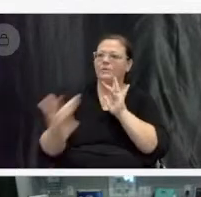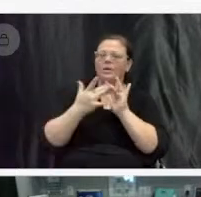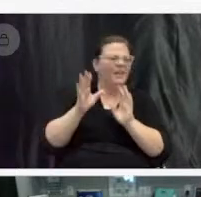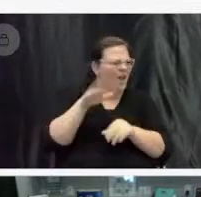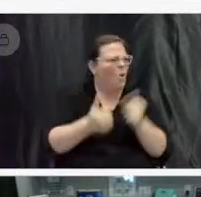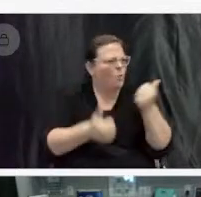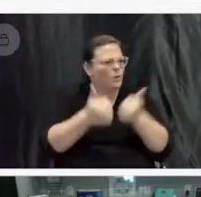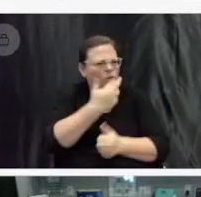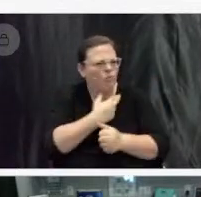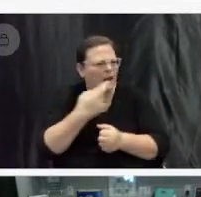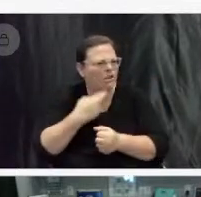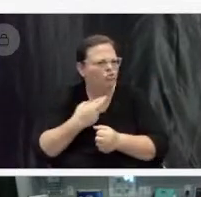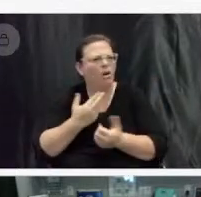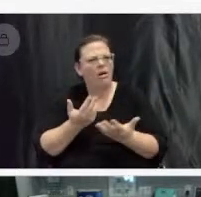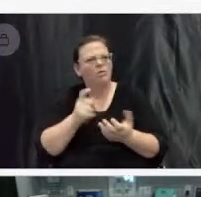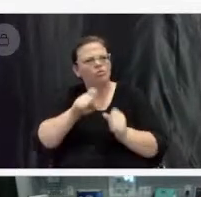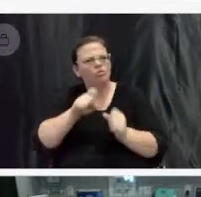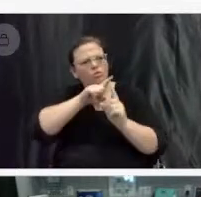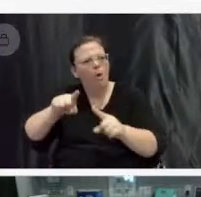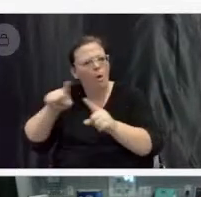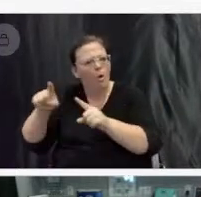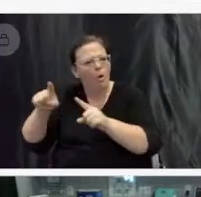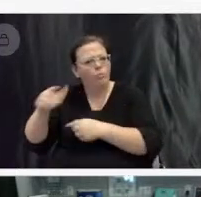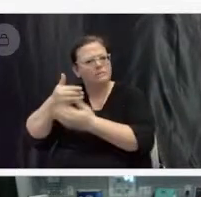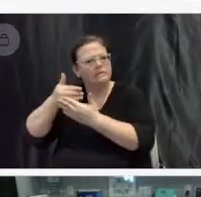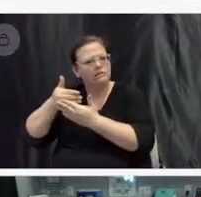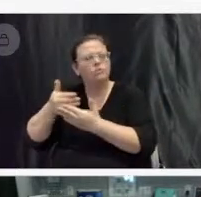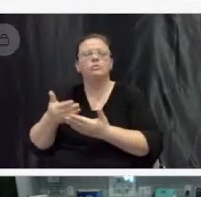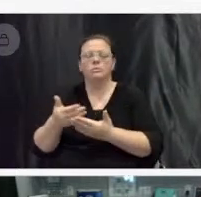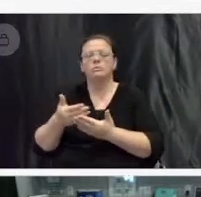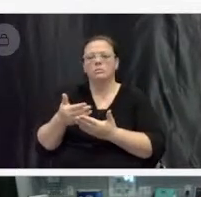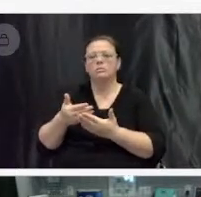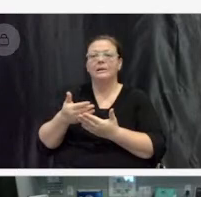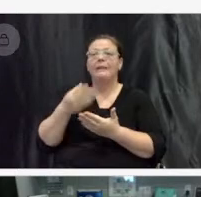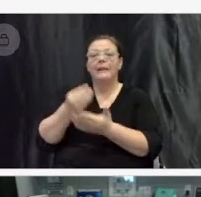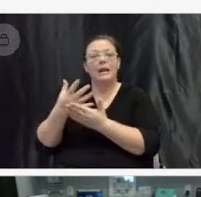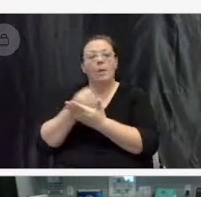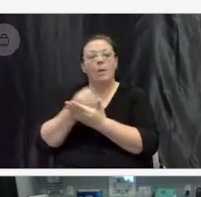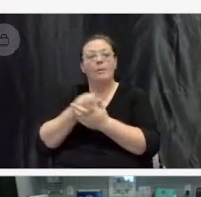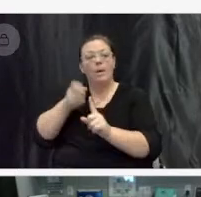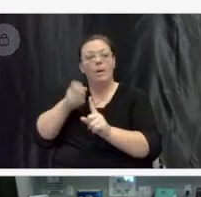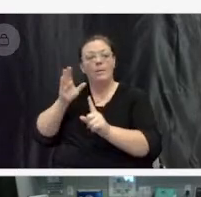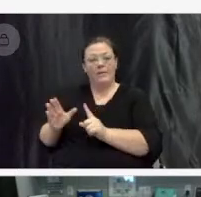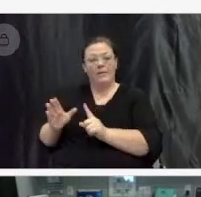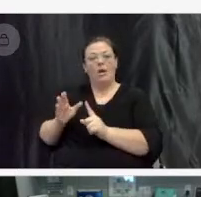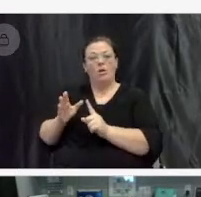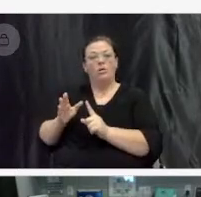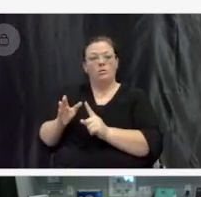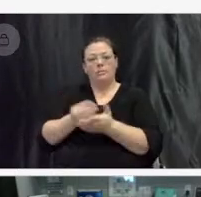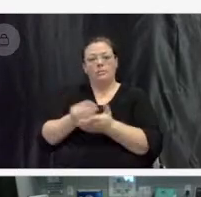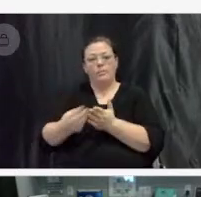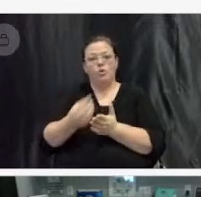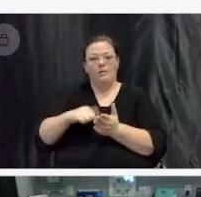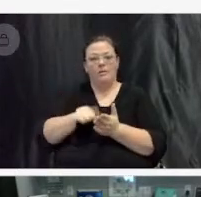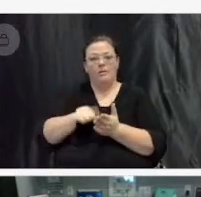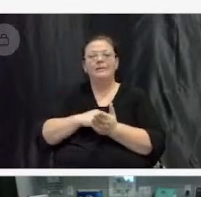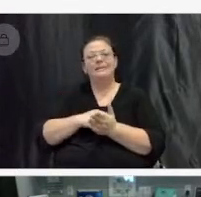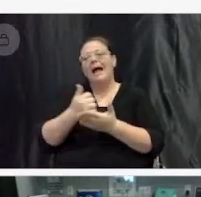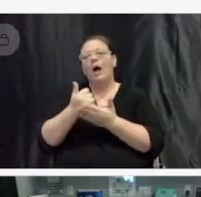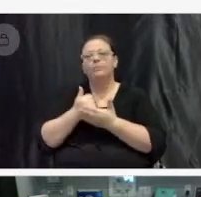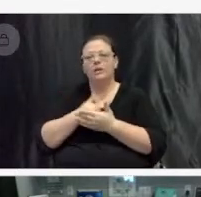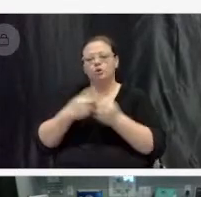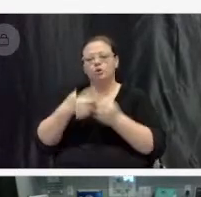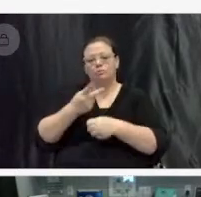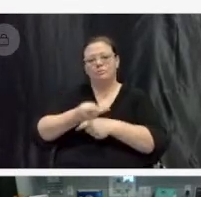which restaurants they should go that are nearby. The income from their bookings helps us keep this wonderful old home we couldn't